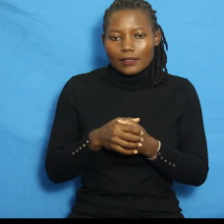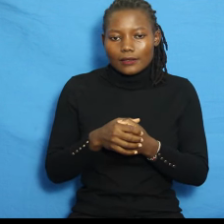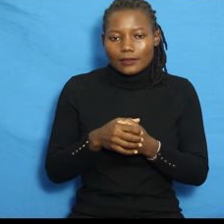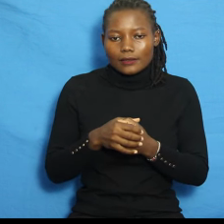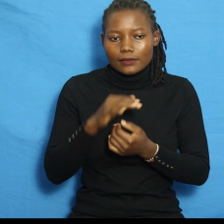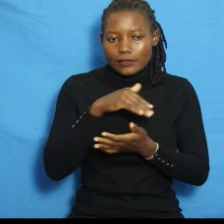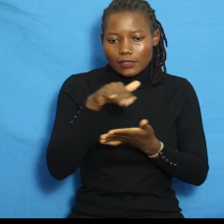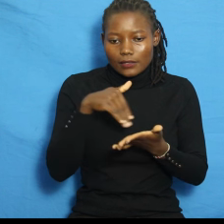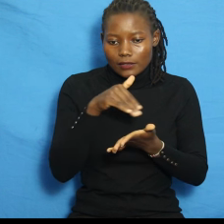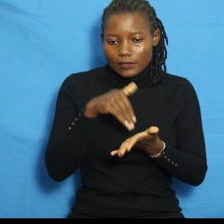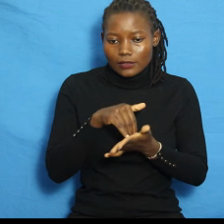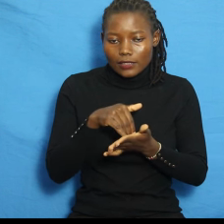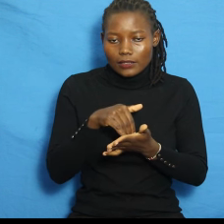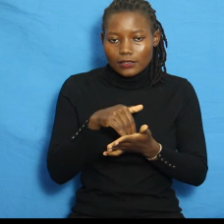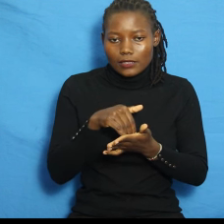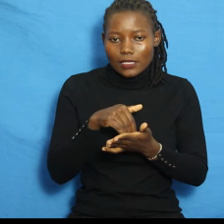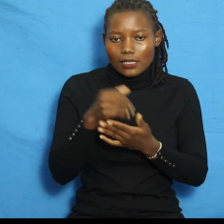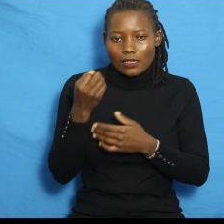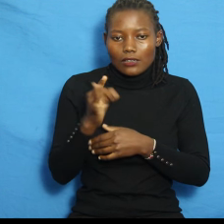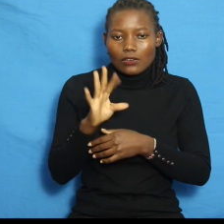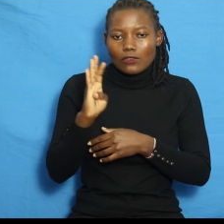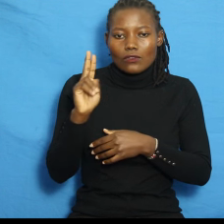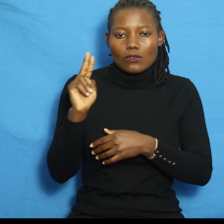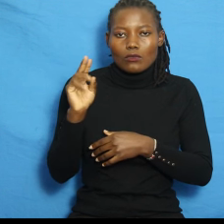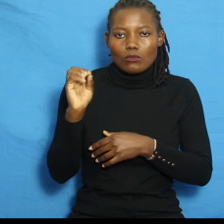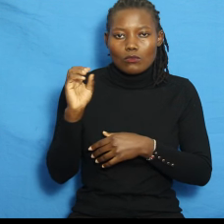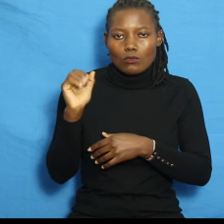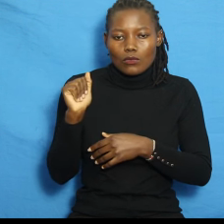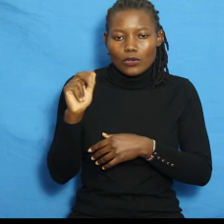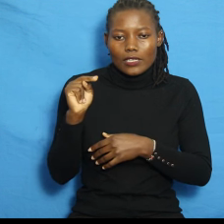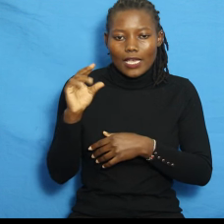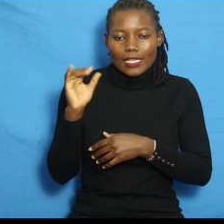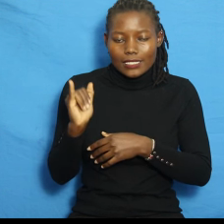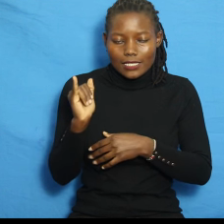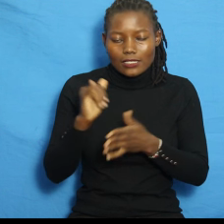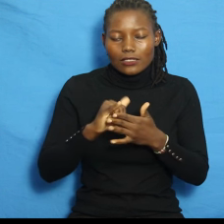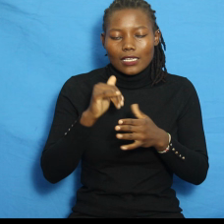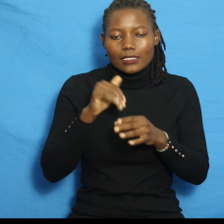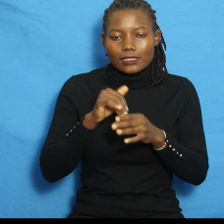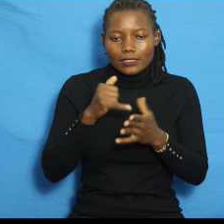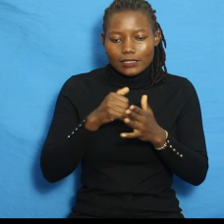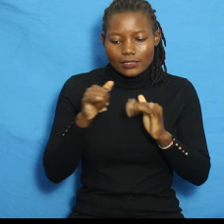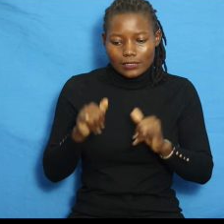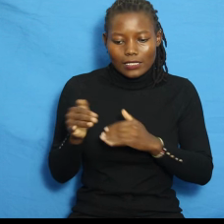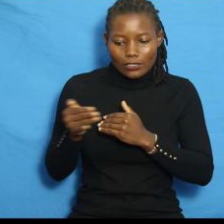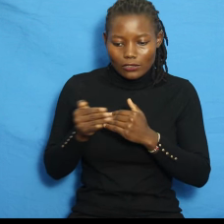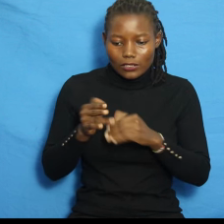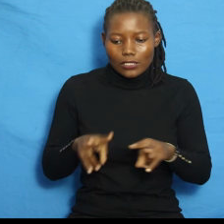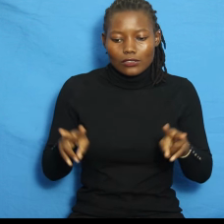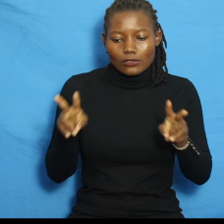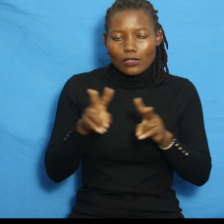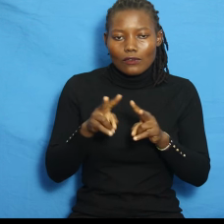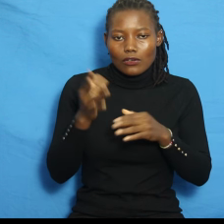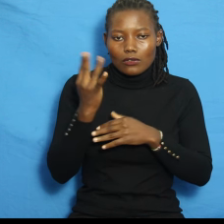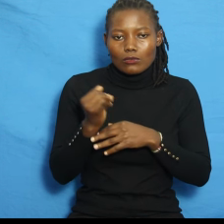this center of buoyancy so that it probably lies closer to the center of volume because you want to reduce